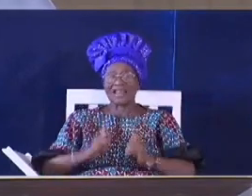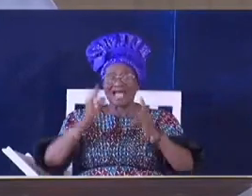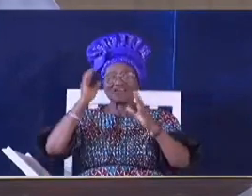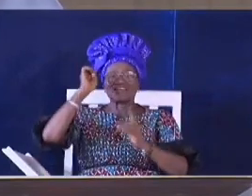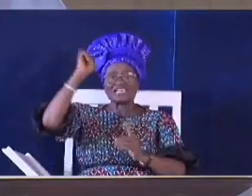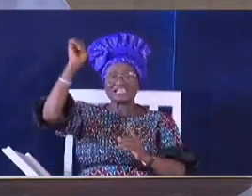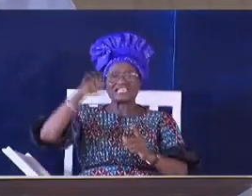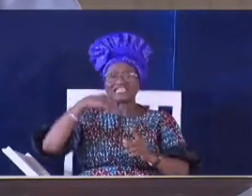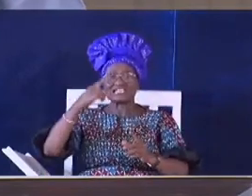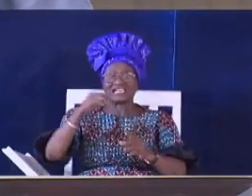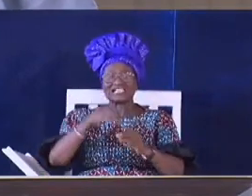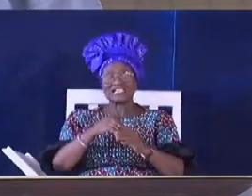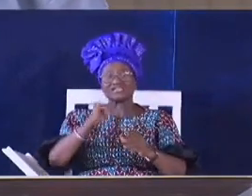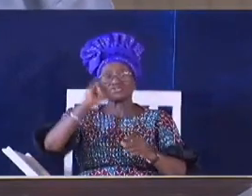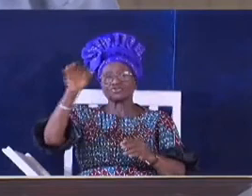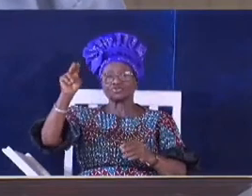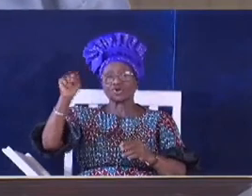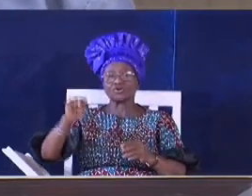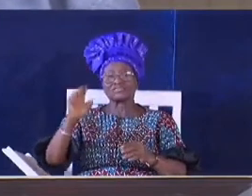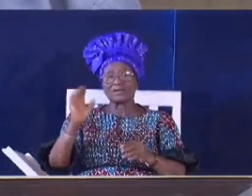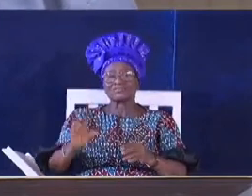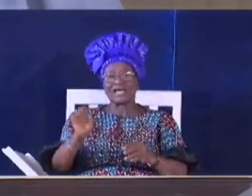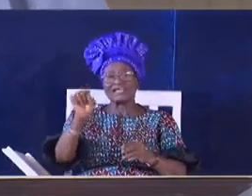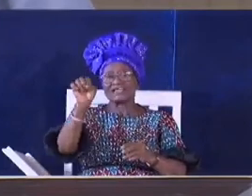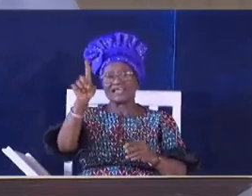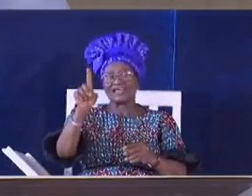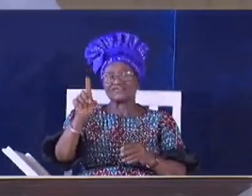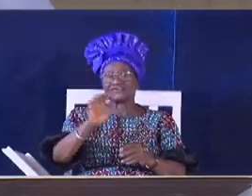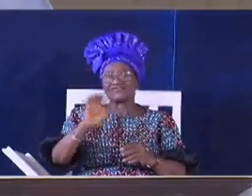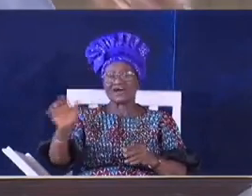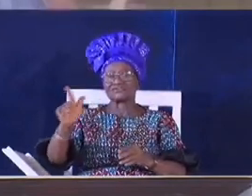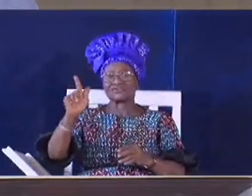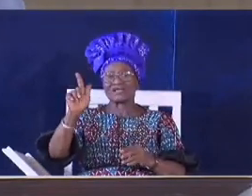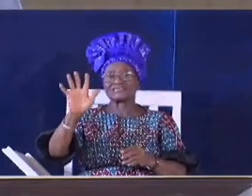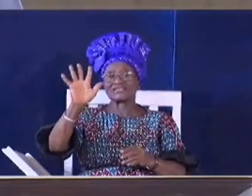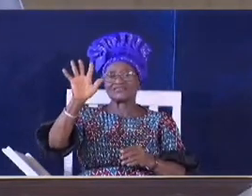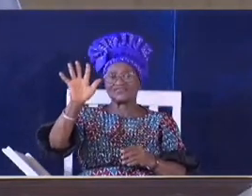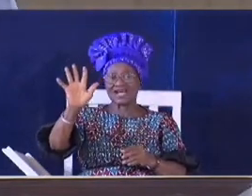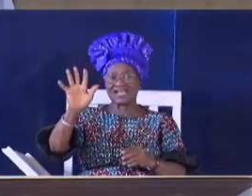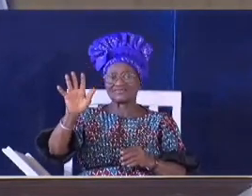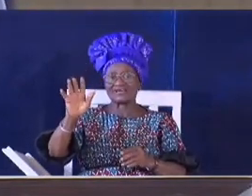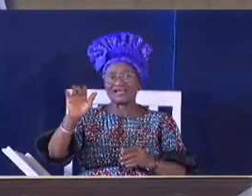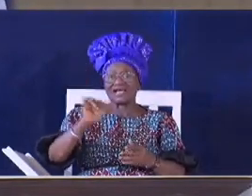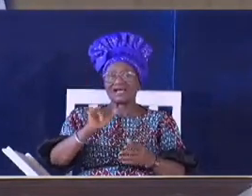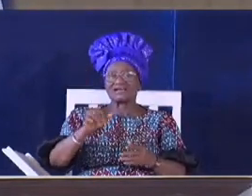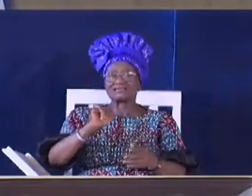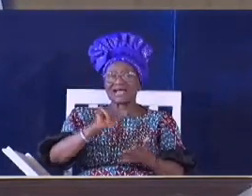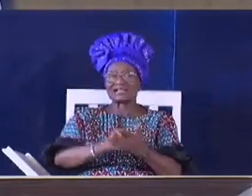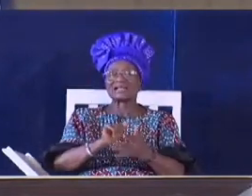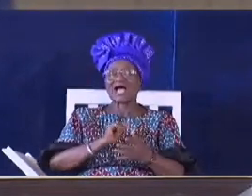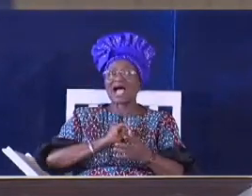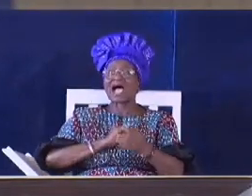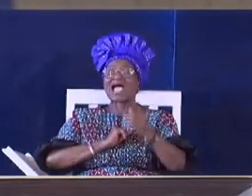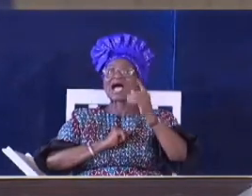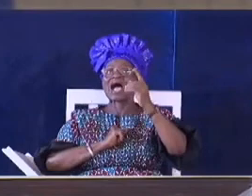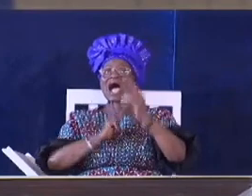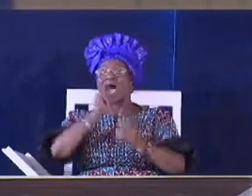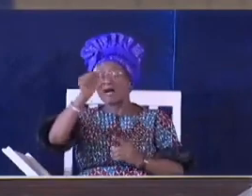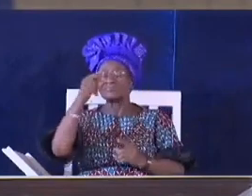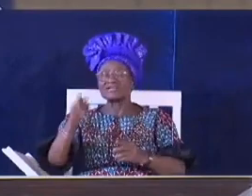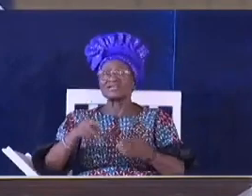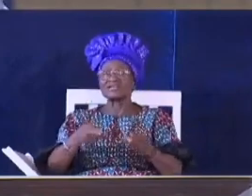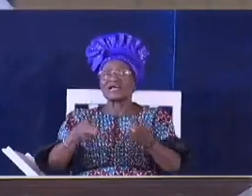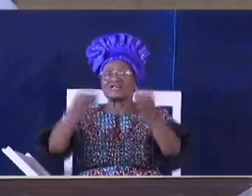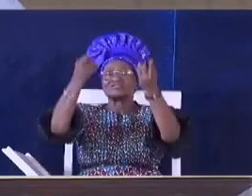chapter 11, verse 25, John 11, 25, he said, I am the resurrection and the